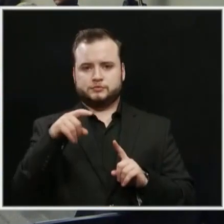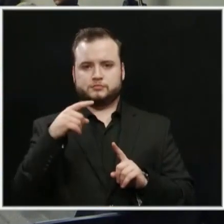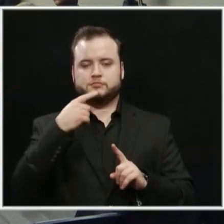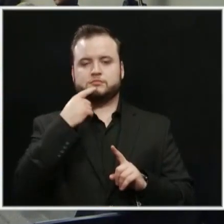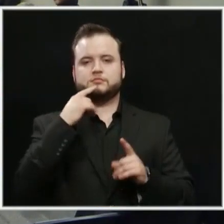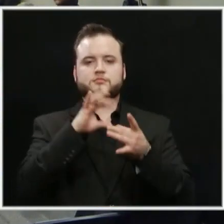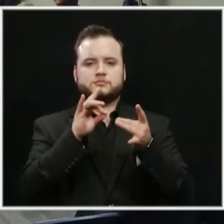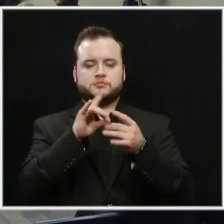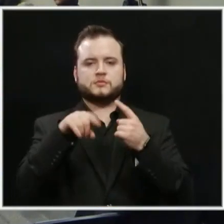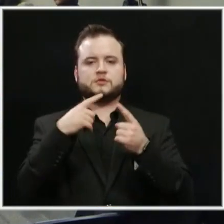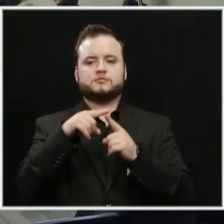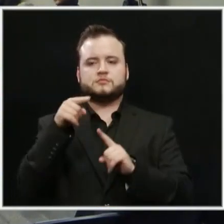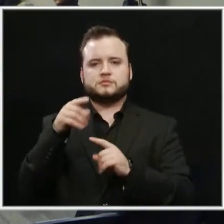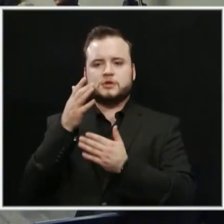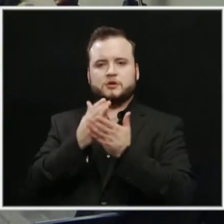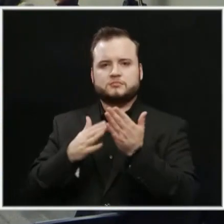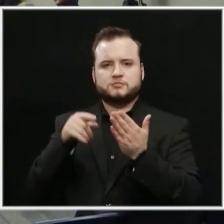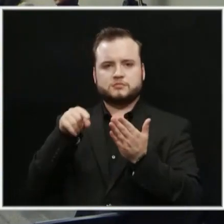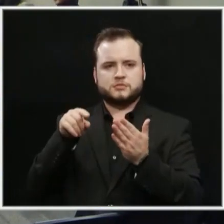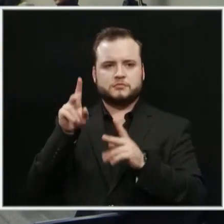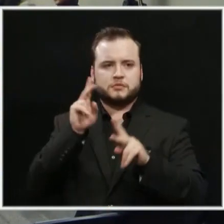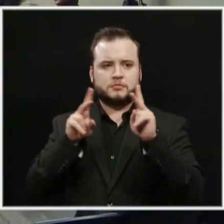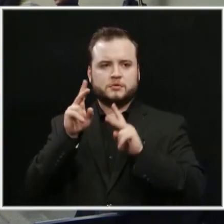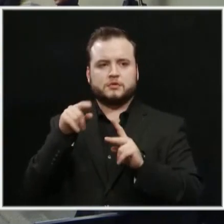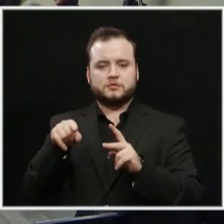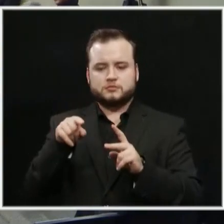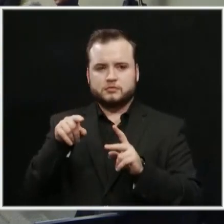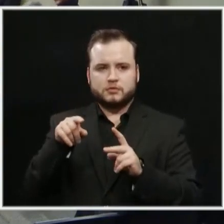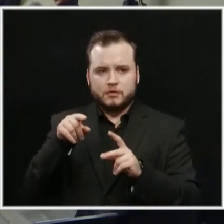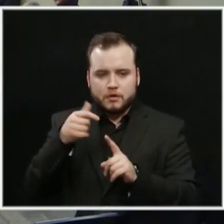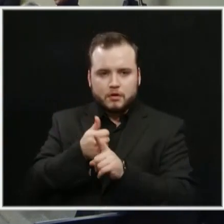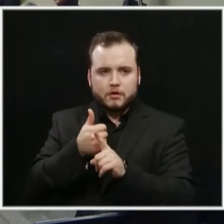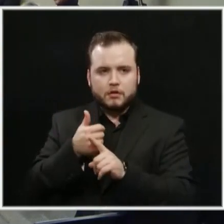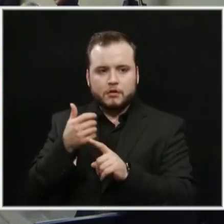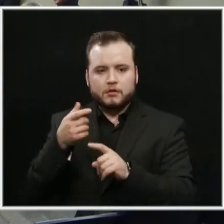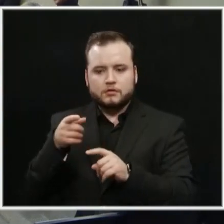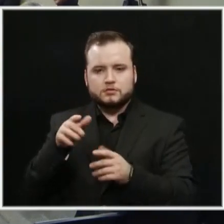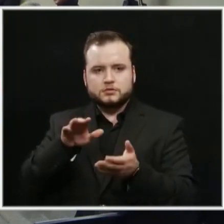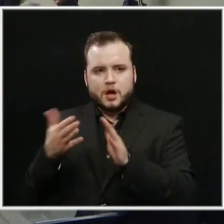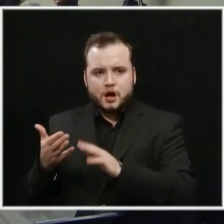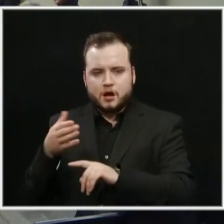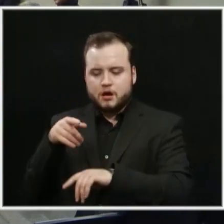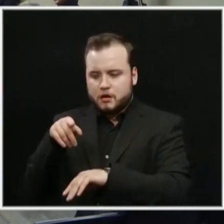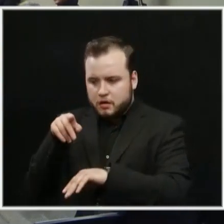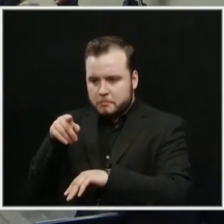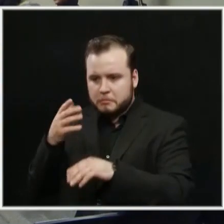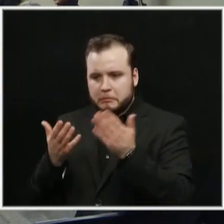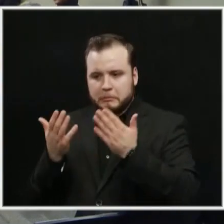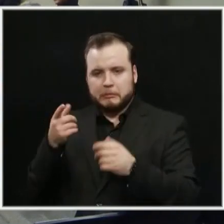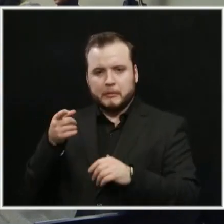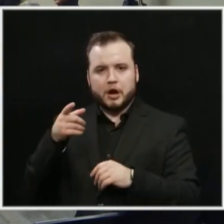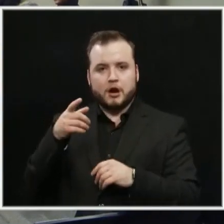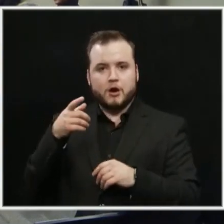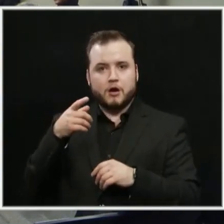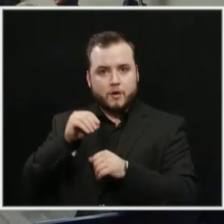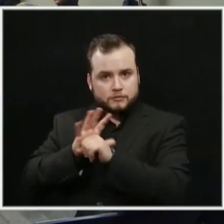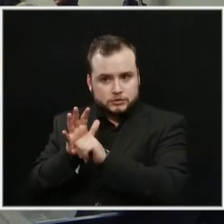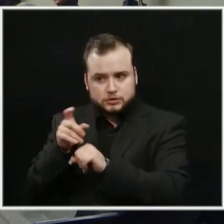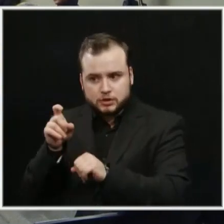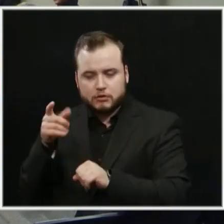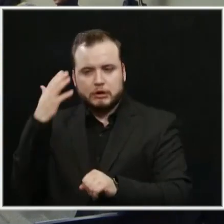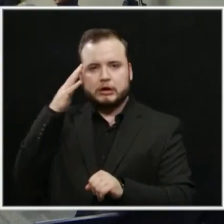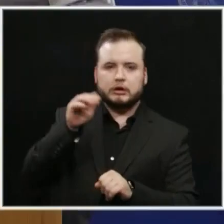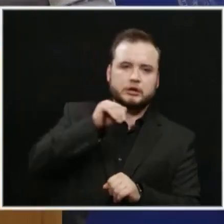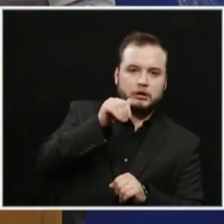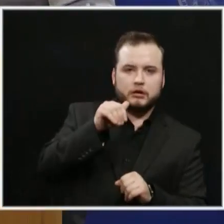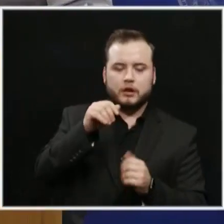are presumed either by medical personnel to be COVID-related, either in your overall total or somehow reported separately? But